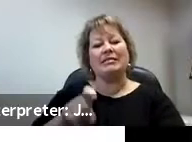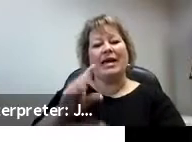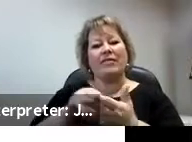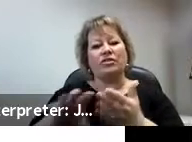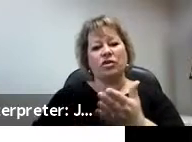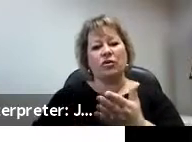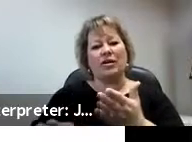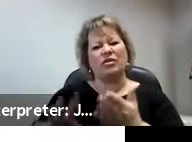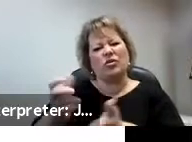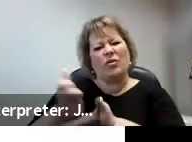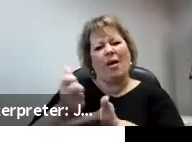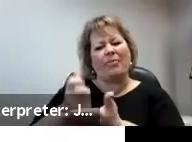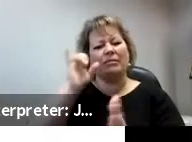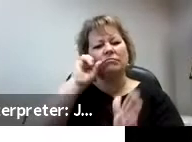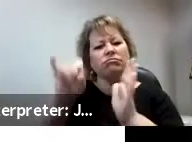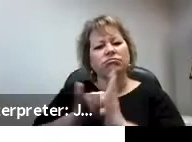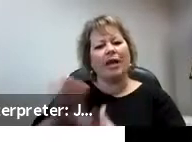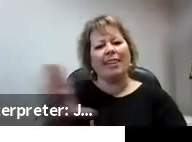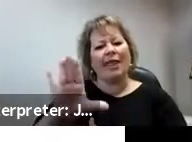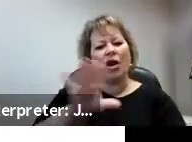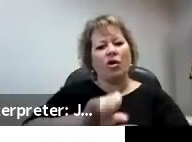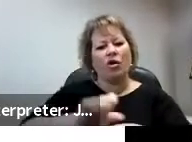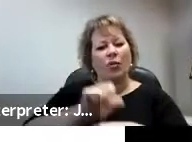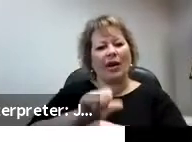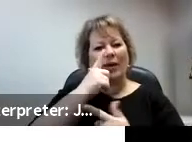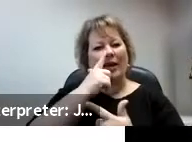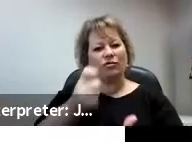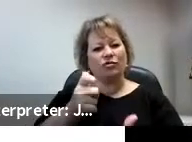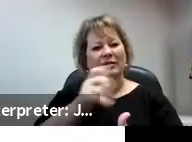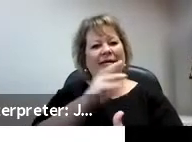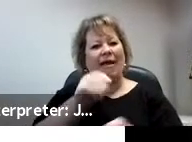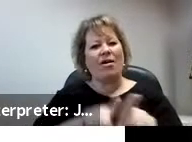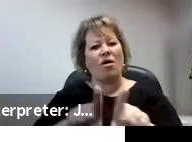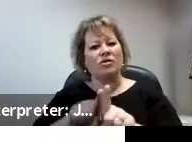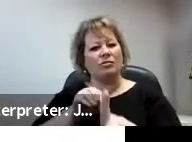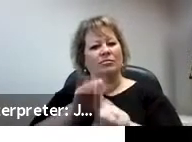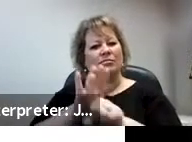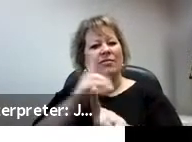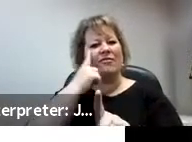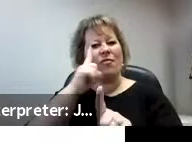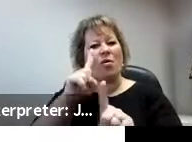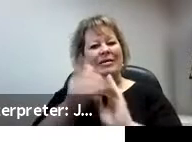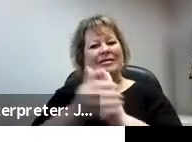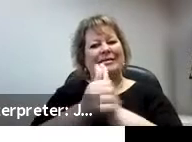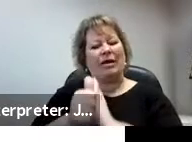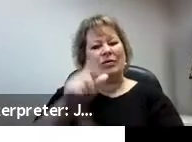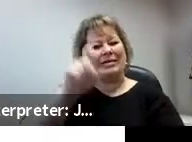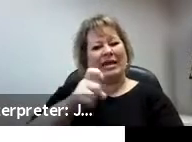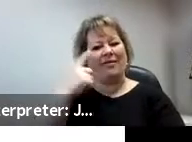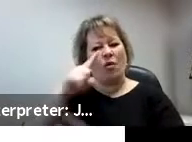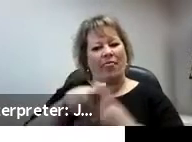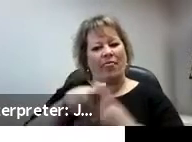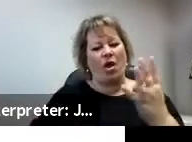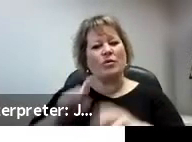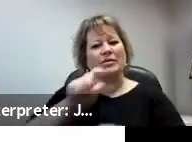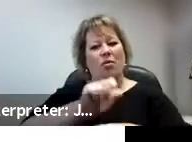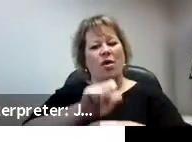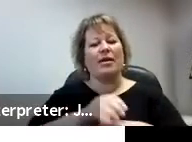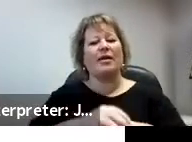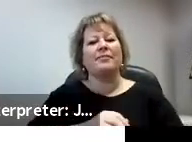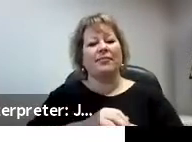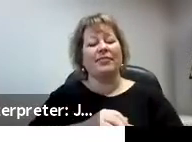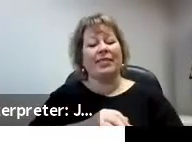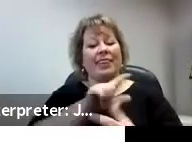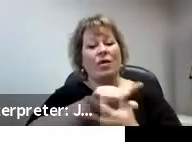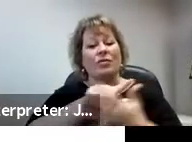career interests and expose those students to skills needed for employment. Those five required services